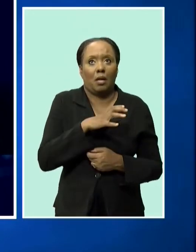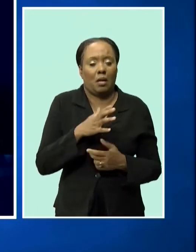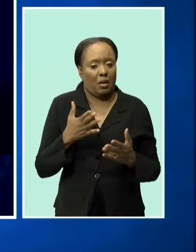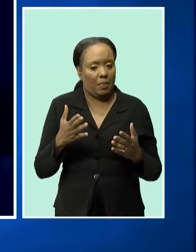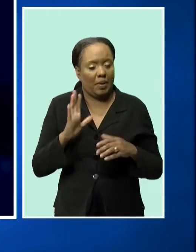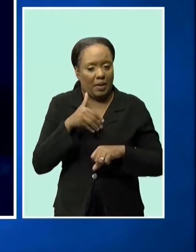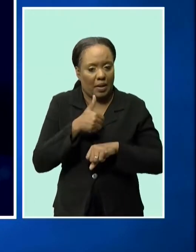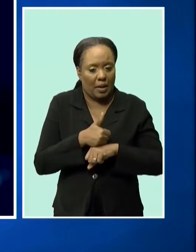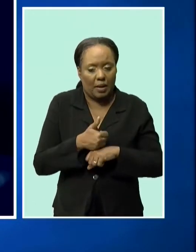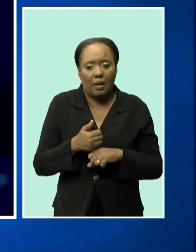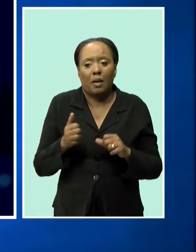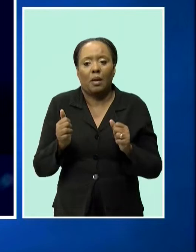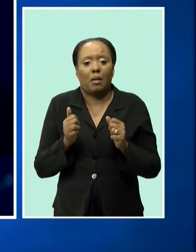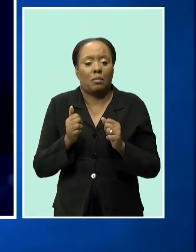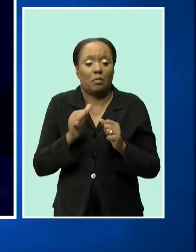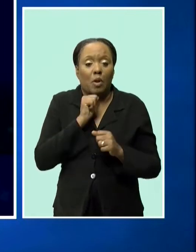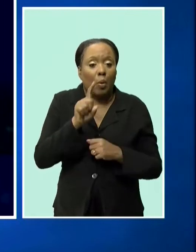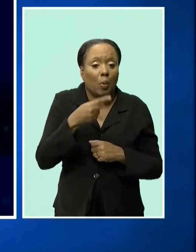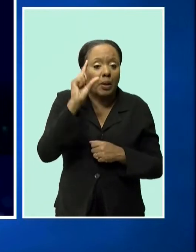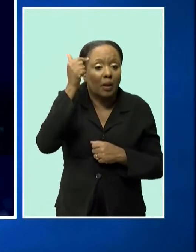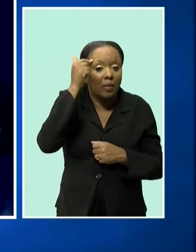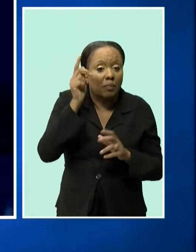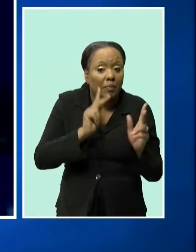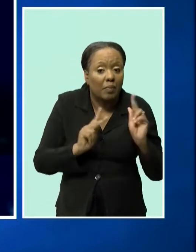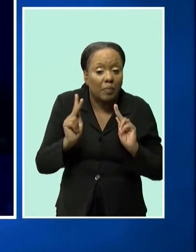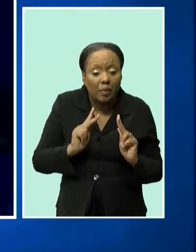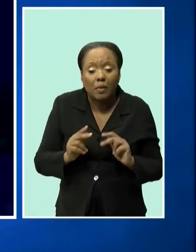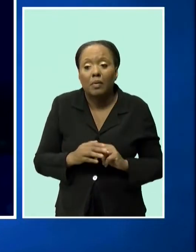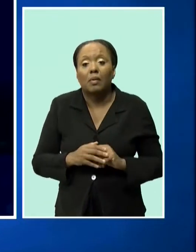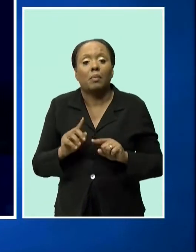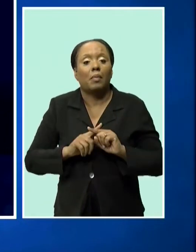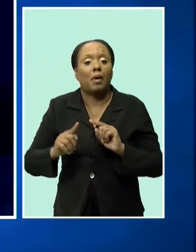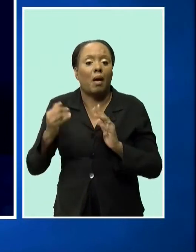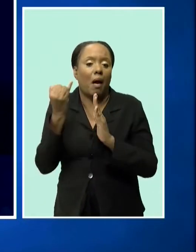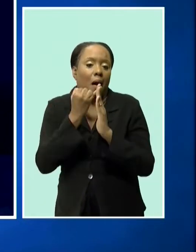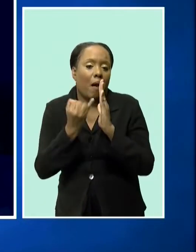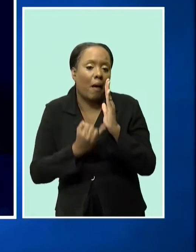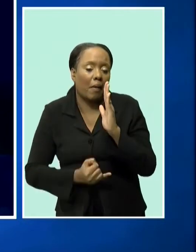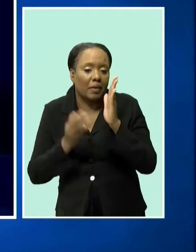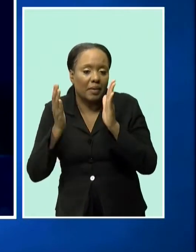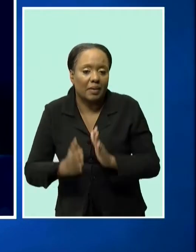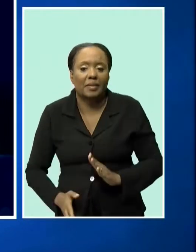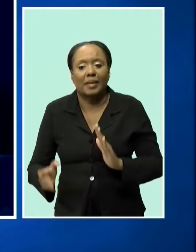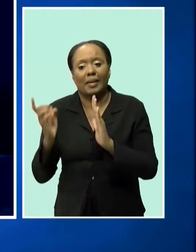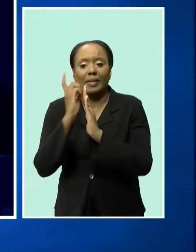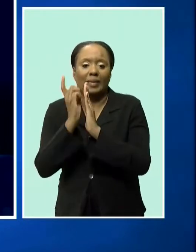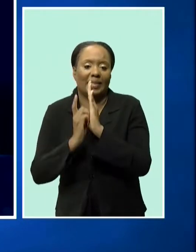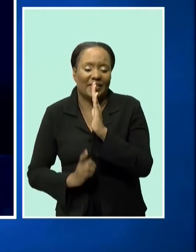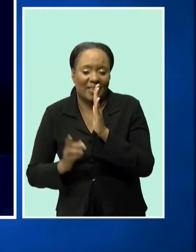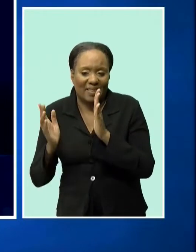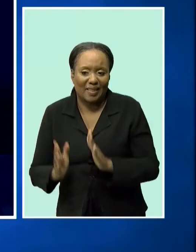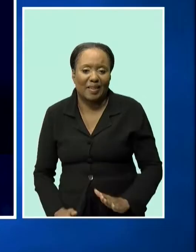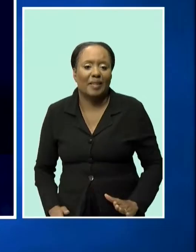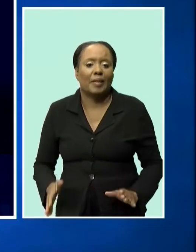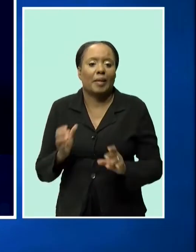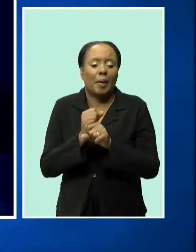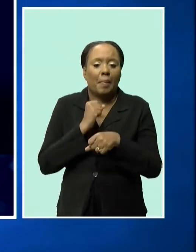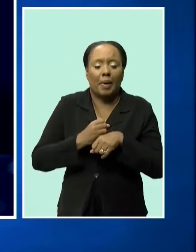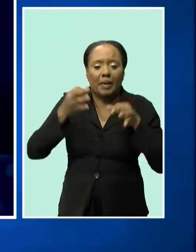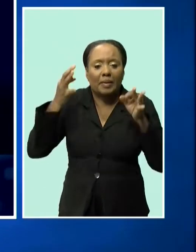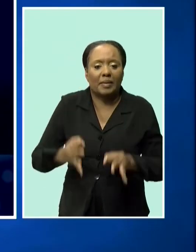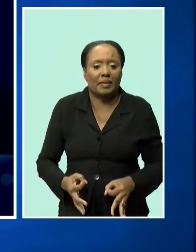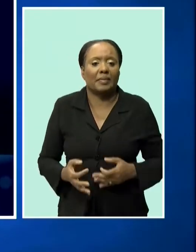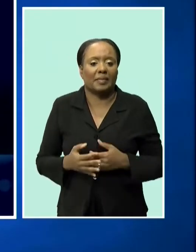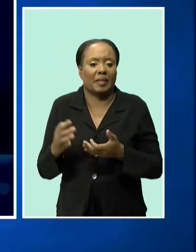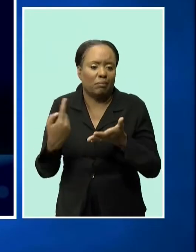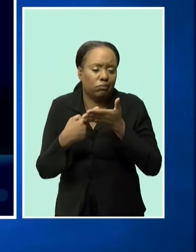committee, not only of government, including people from the artistic community, that are making the decision in relation to the design. So the process of